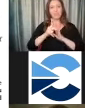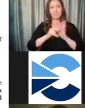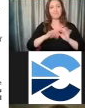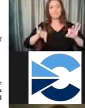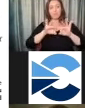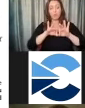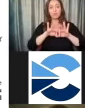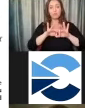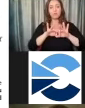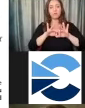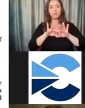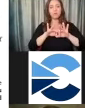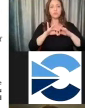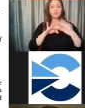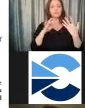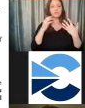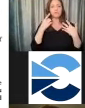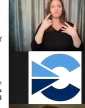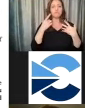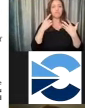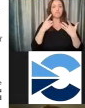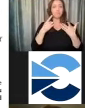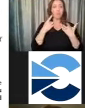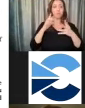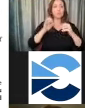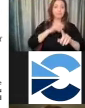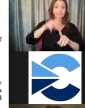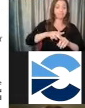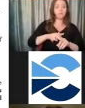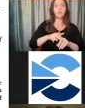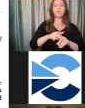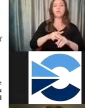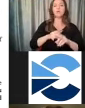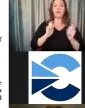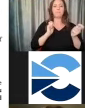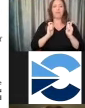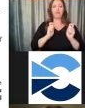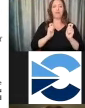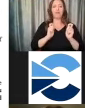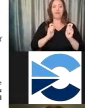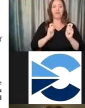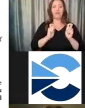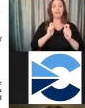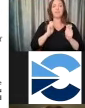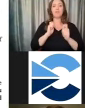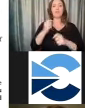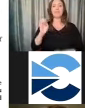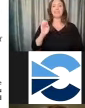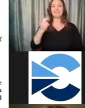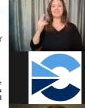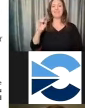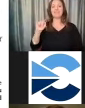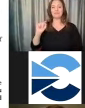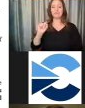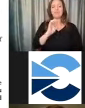important to practical implication was the modified extended modified EHITS,